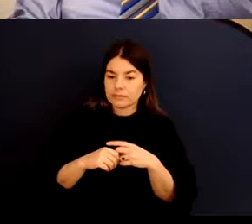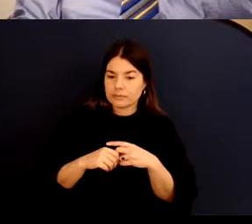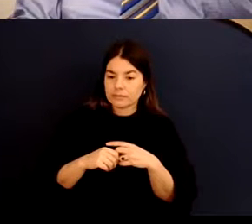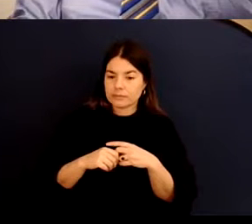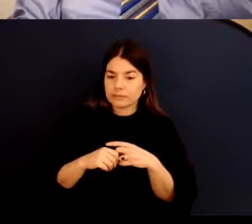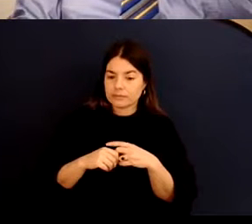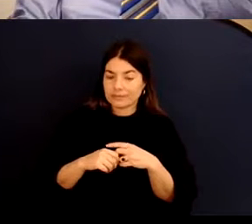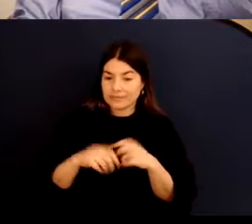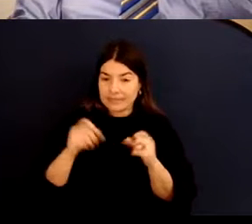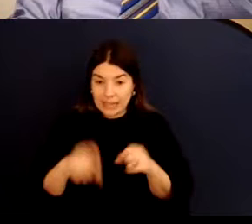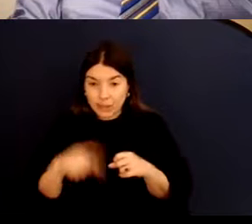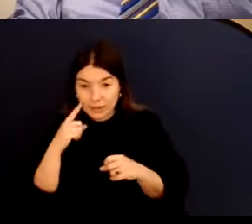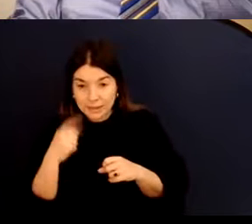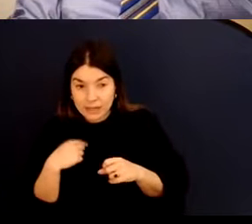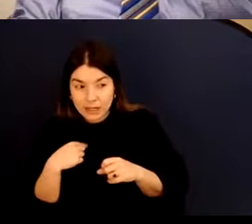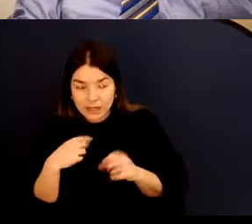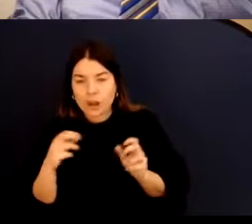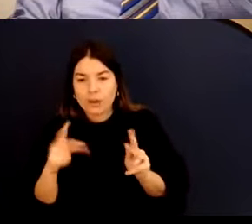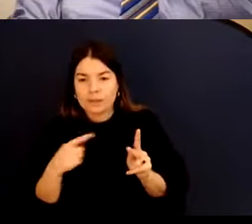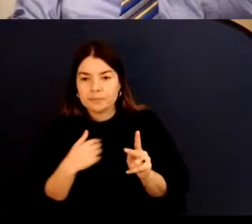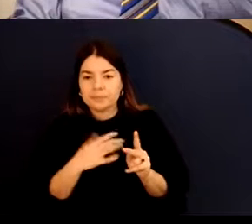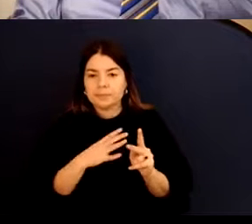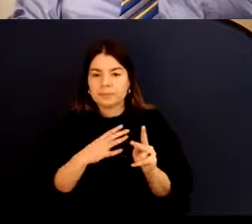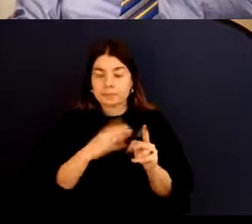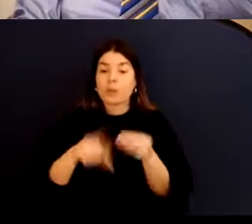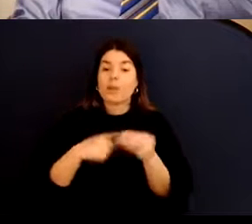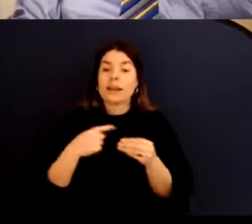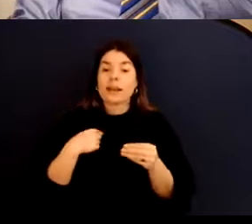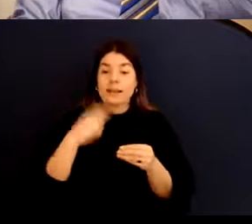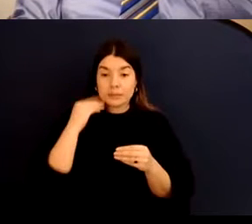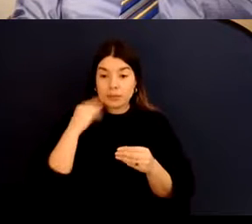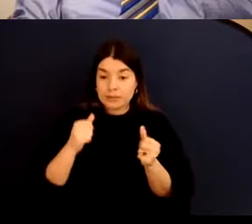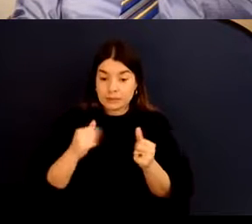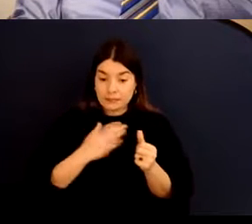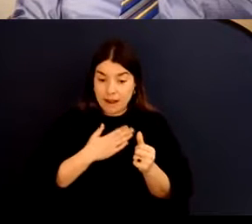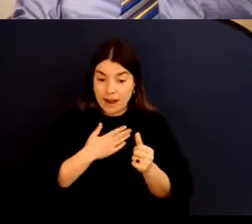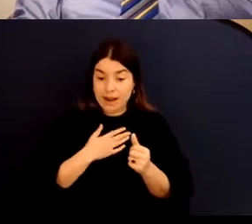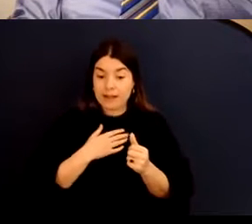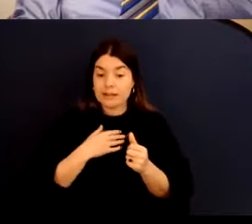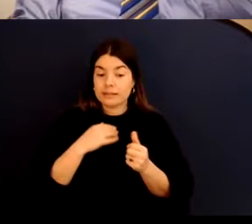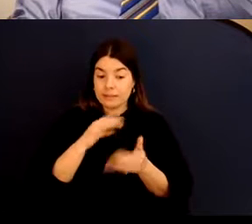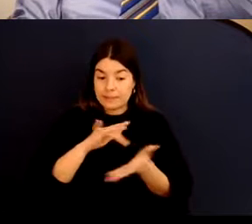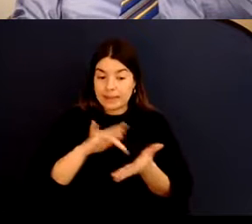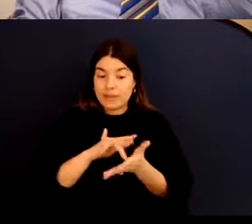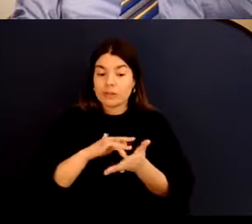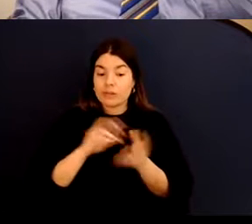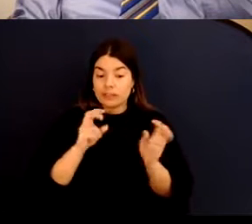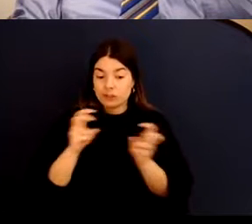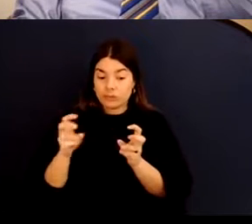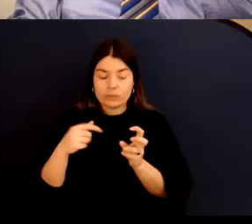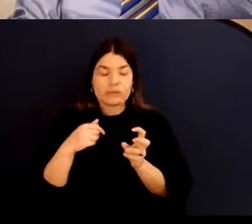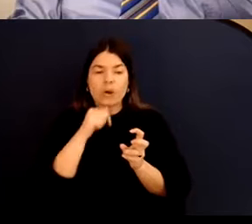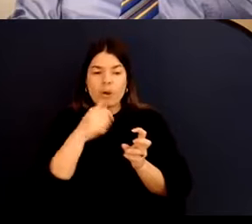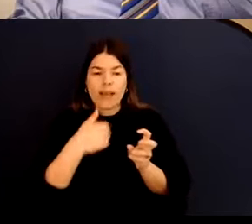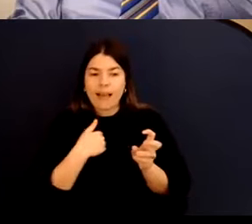Can you hear me? Okay. When I had my medical issue, I went and there wasn't even any handicap parking for